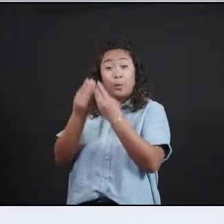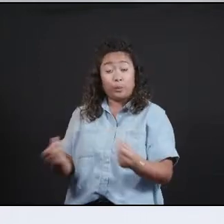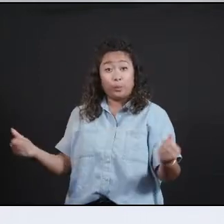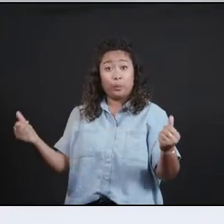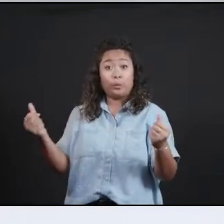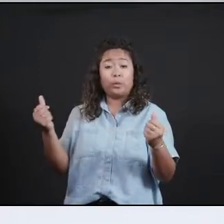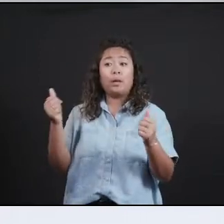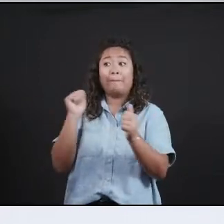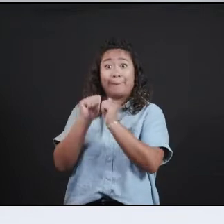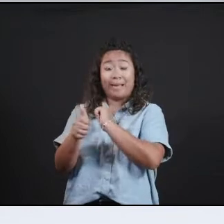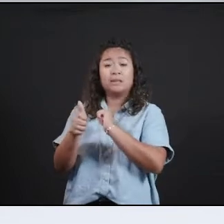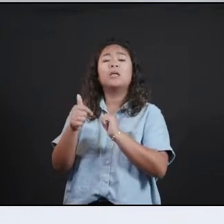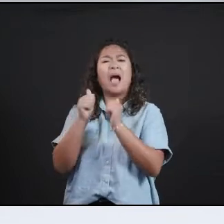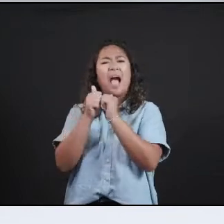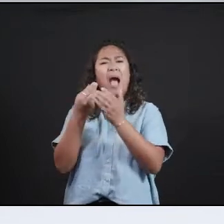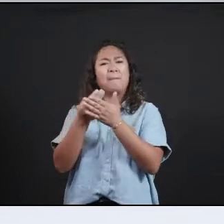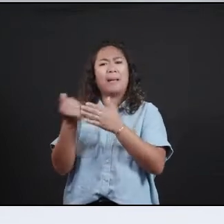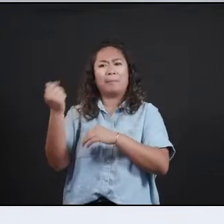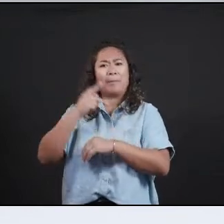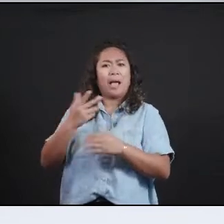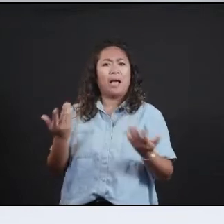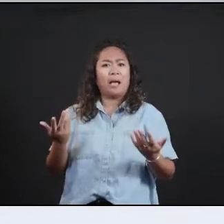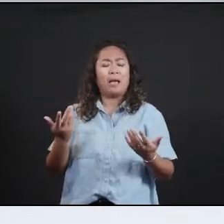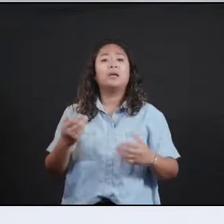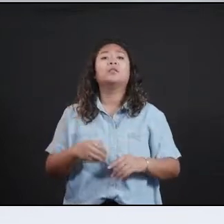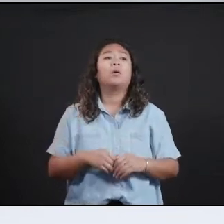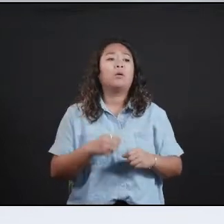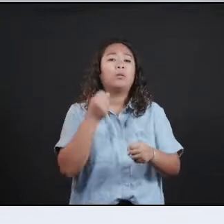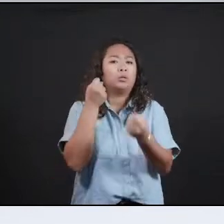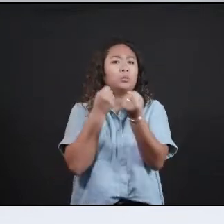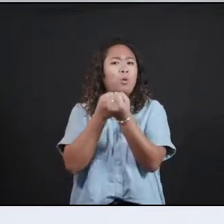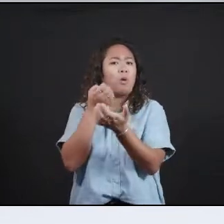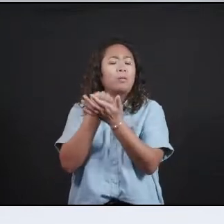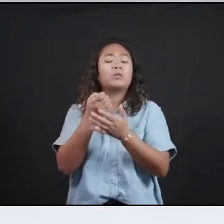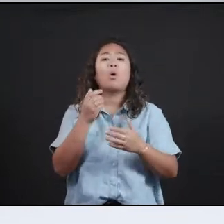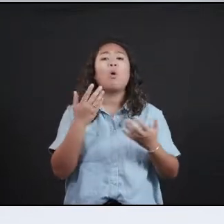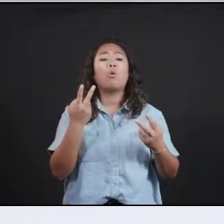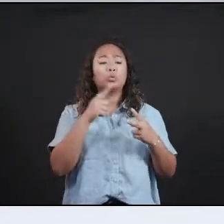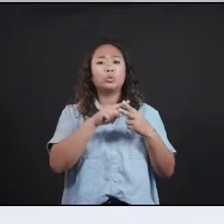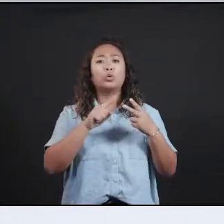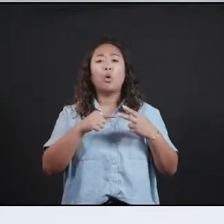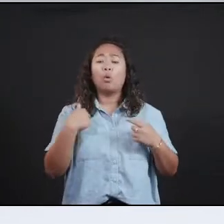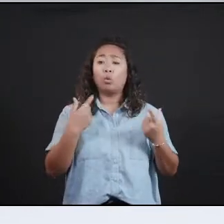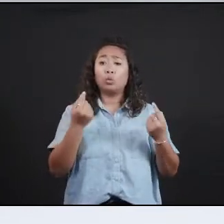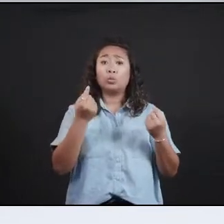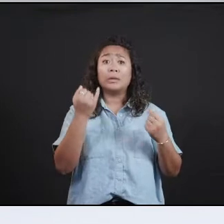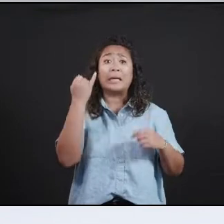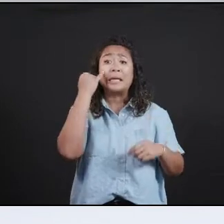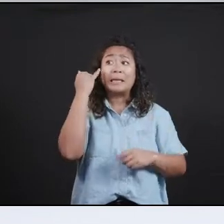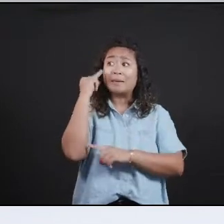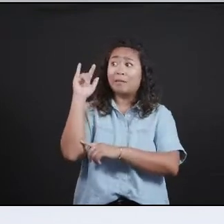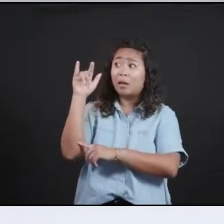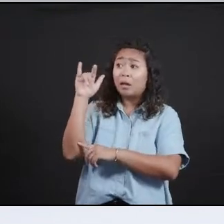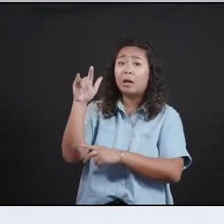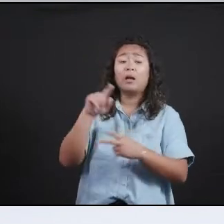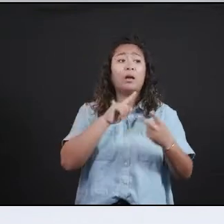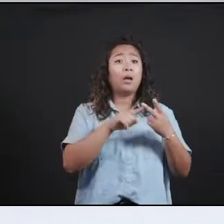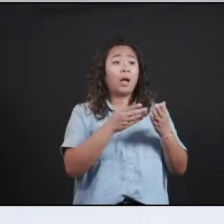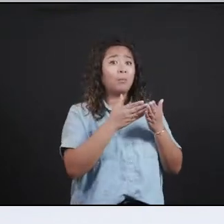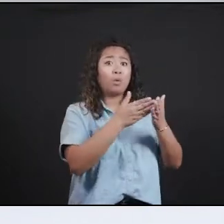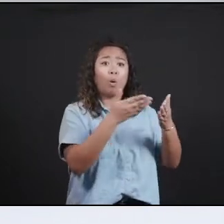sector, and what specific steps are taking to manage the economic implications of